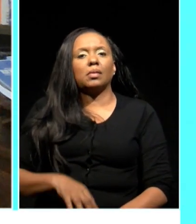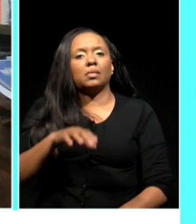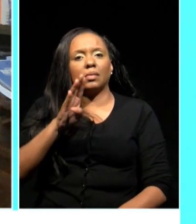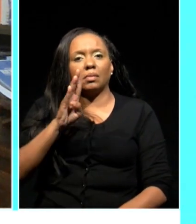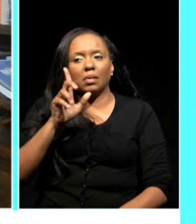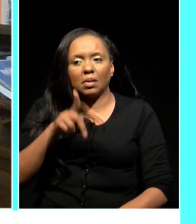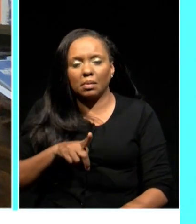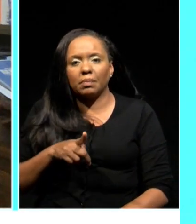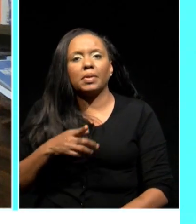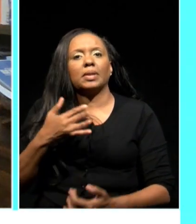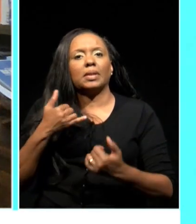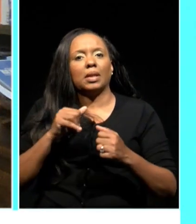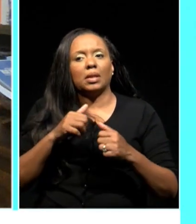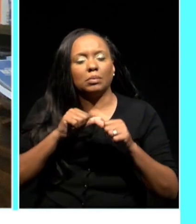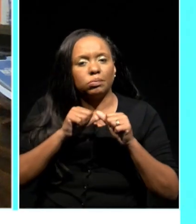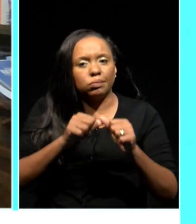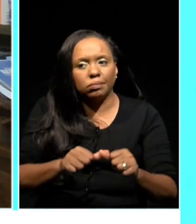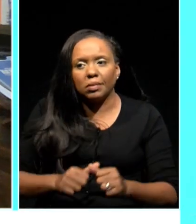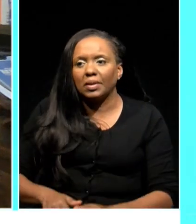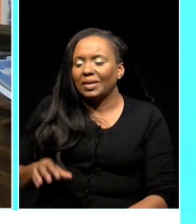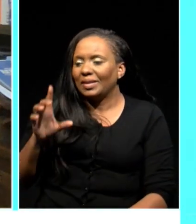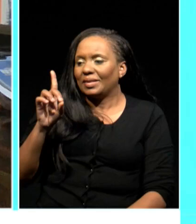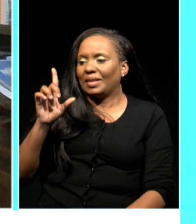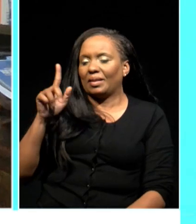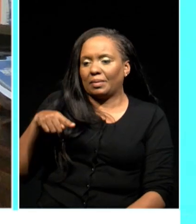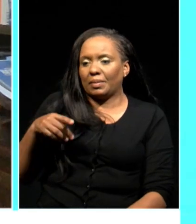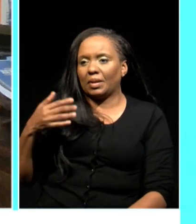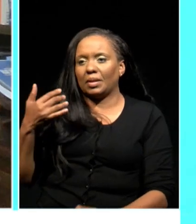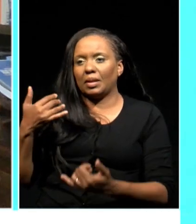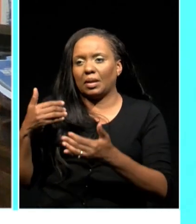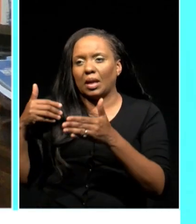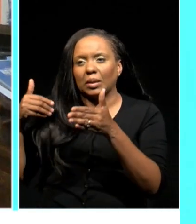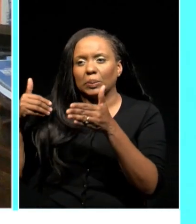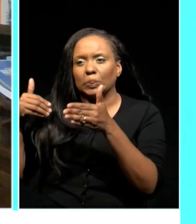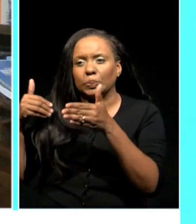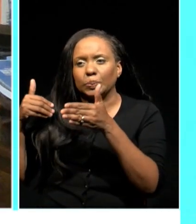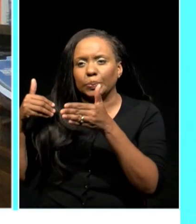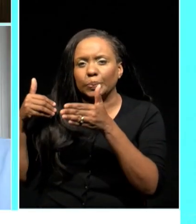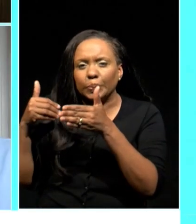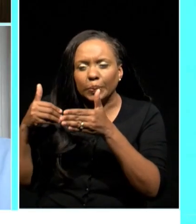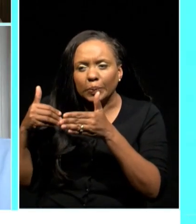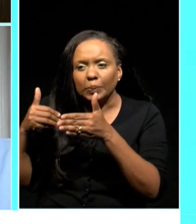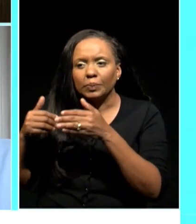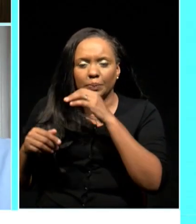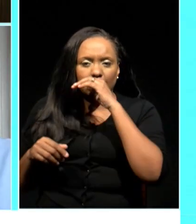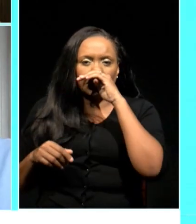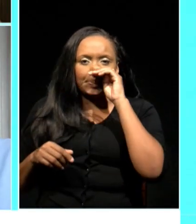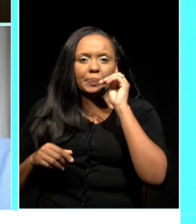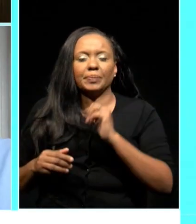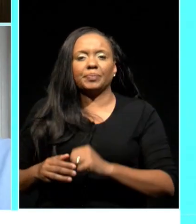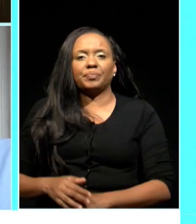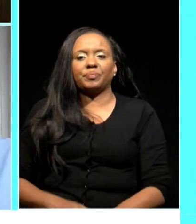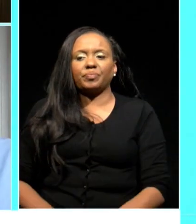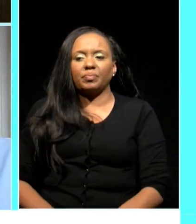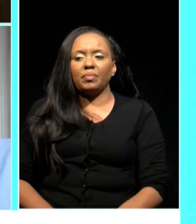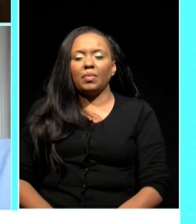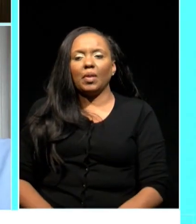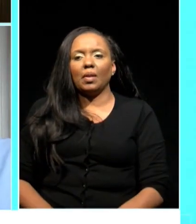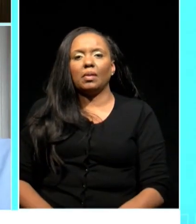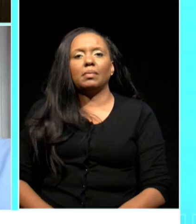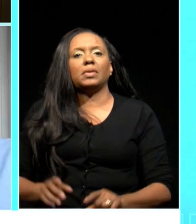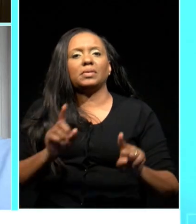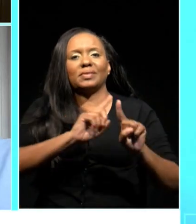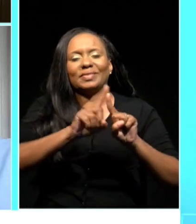The Democratic Labour Party was able to make a little headway in relation to getting some people. But you have a whole range of people in